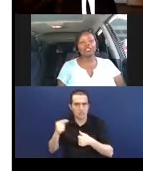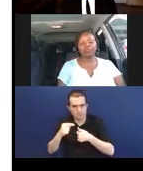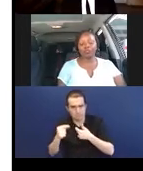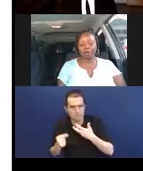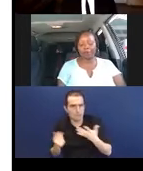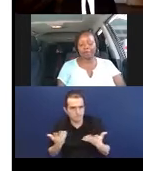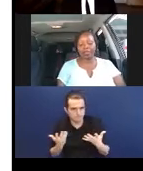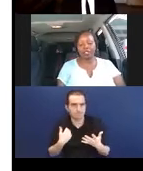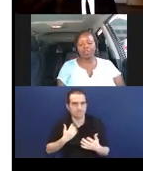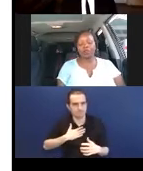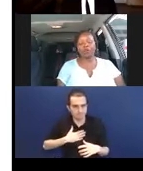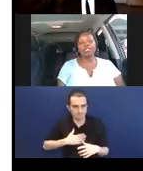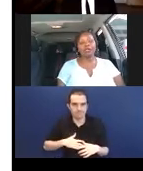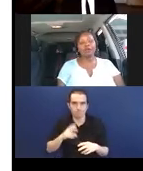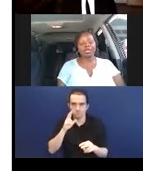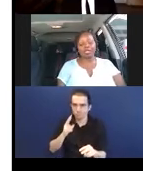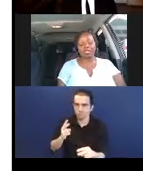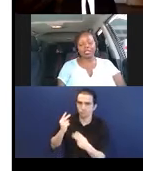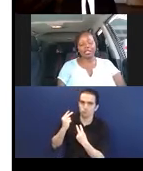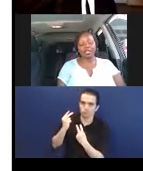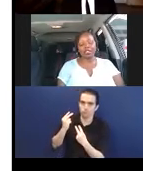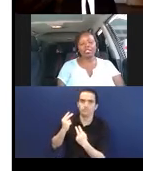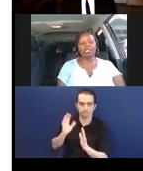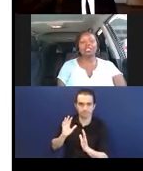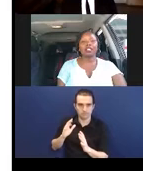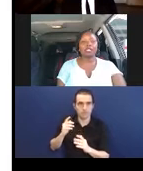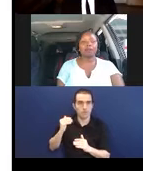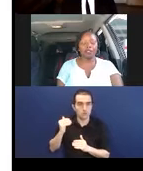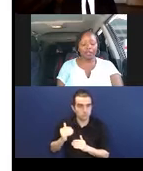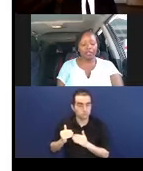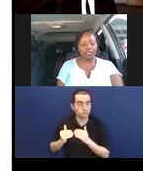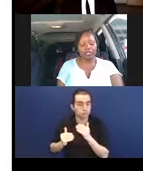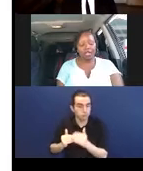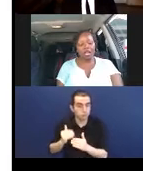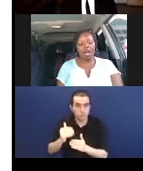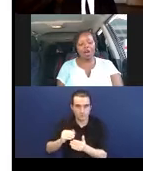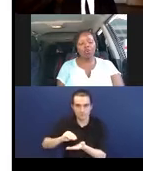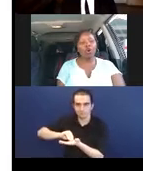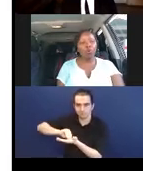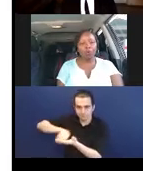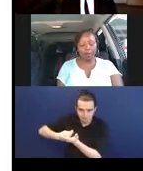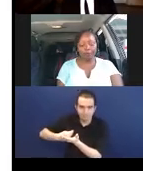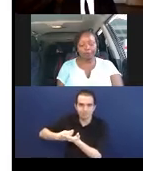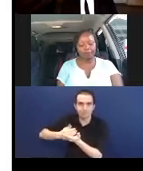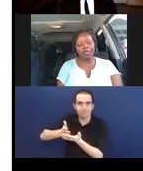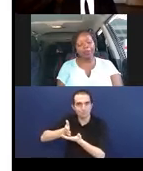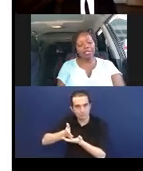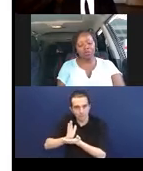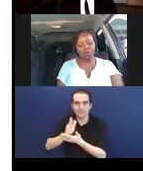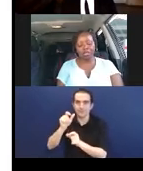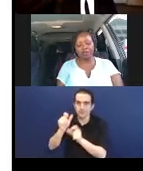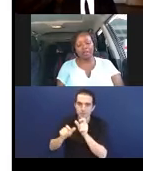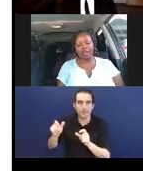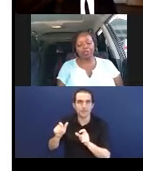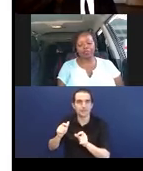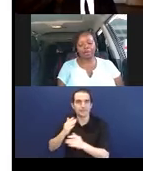and especially the new framing on disability that it exemplifies. How wrong we were. Basic truths